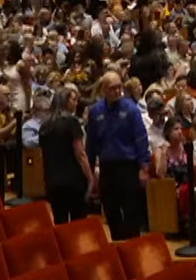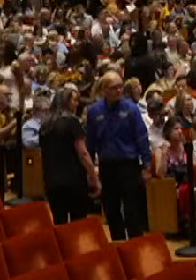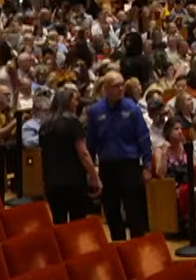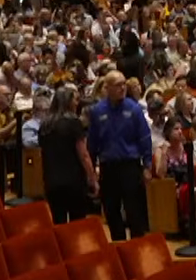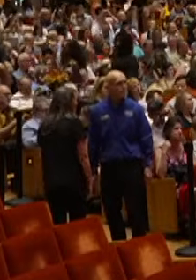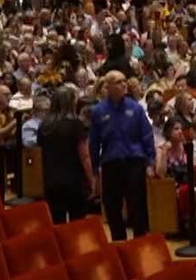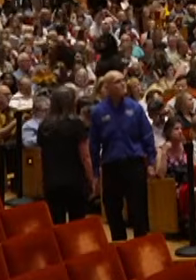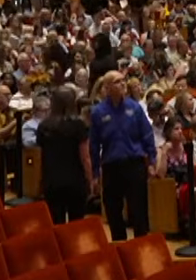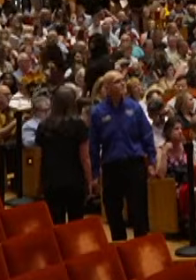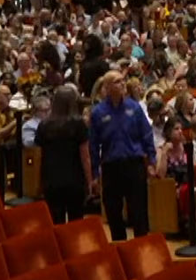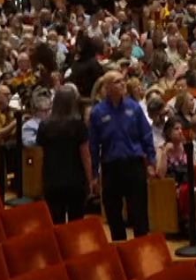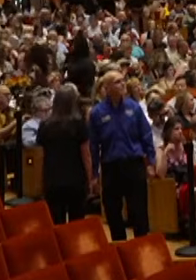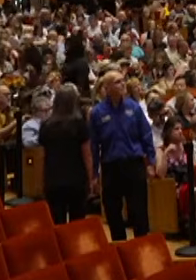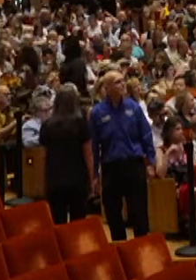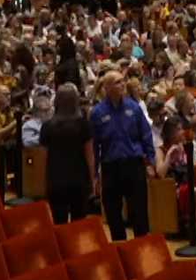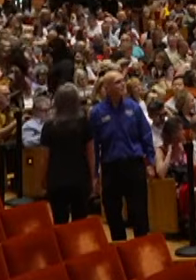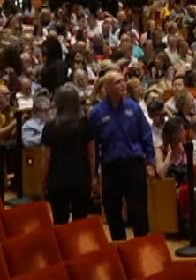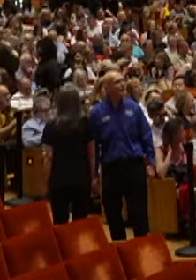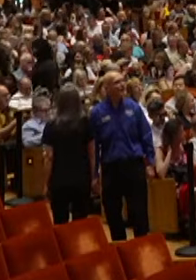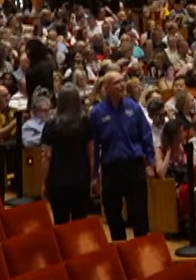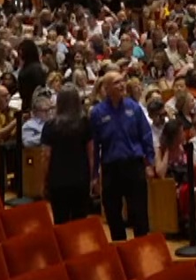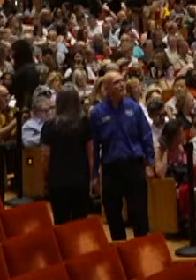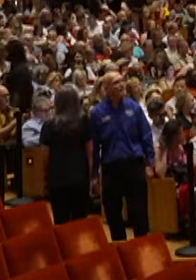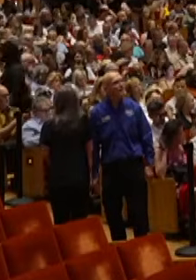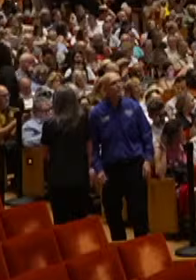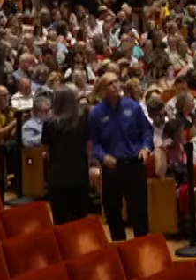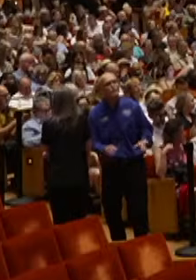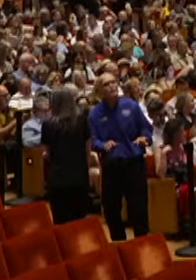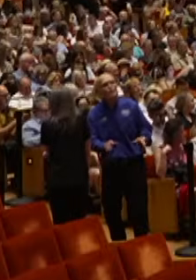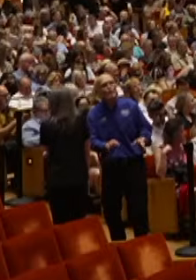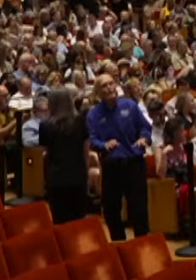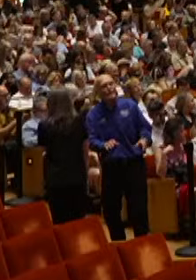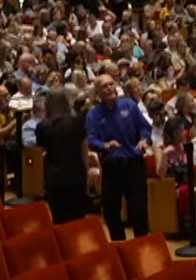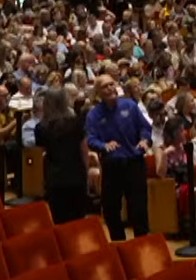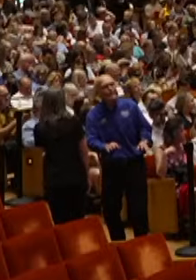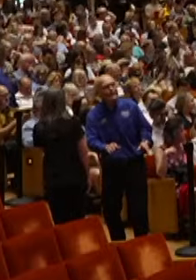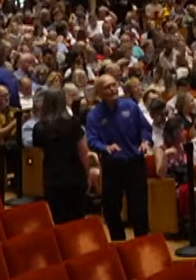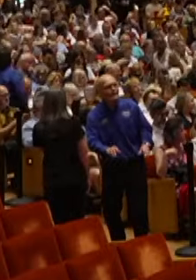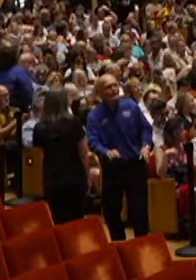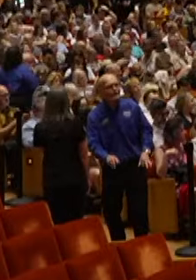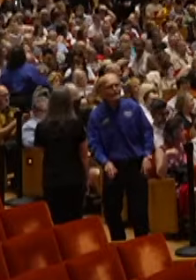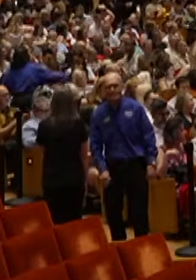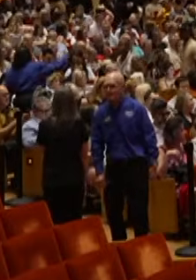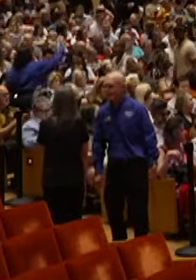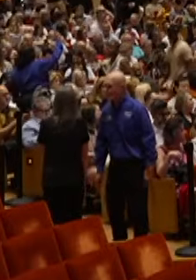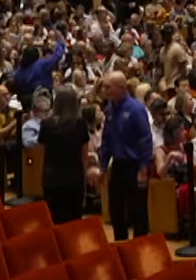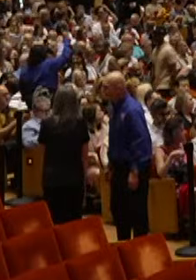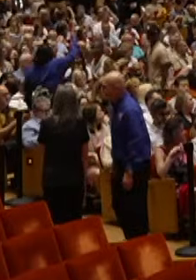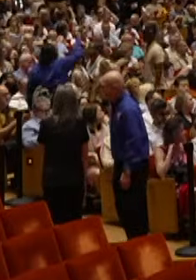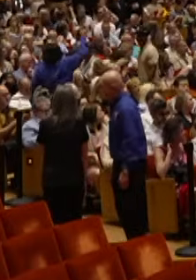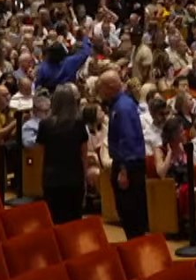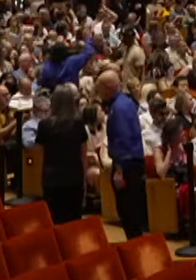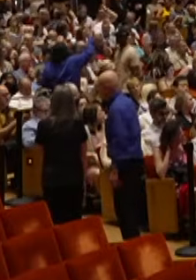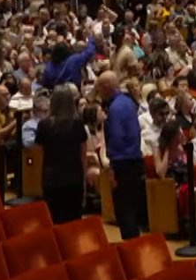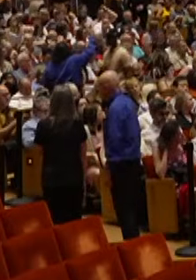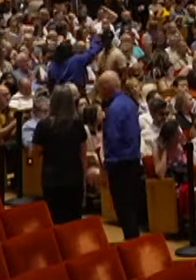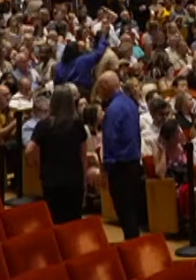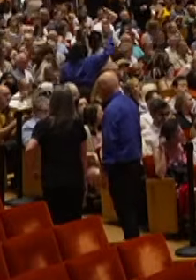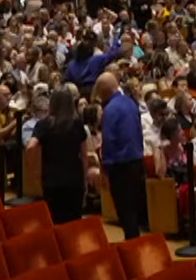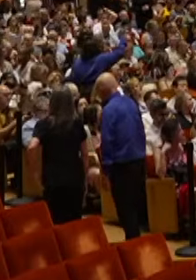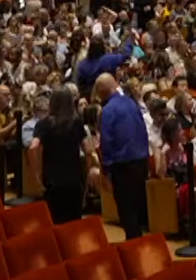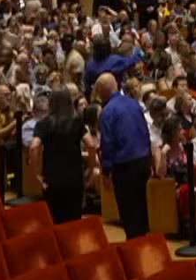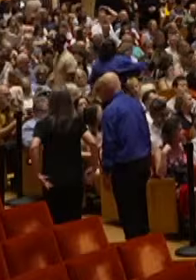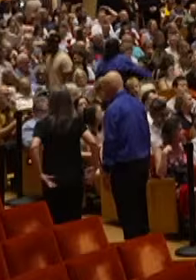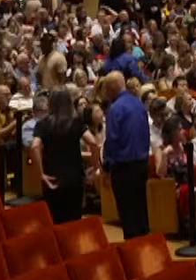But whenever they would set, they called it random. And all the things overhead, everything would just go to like a